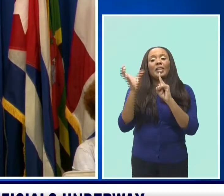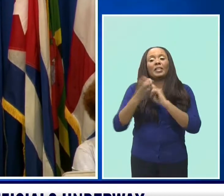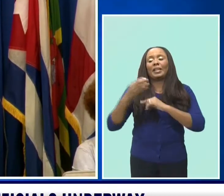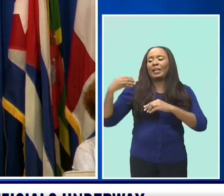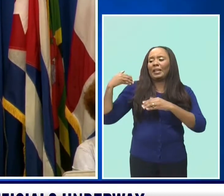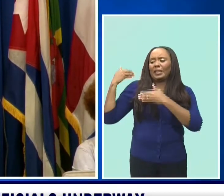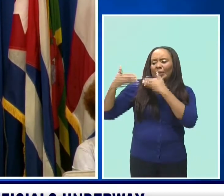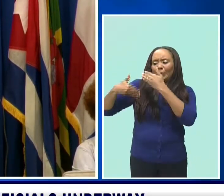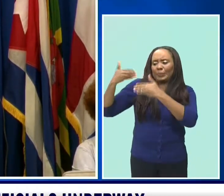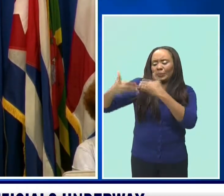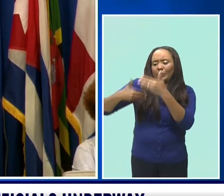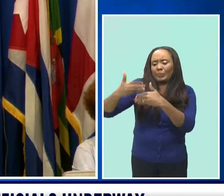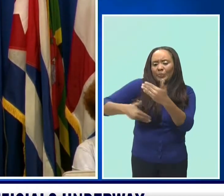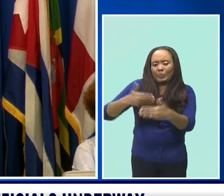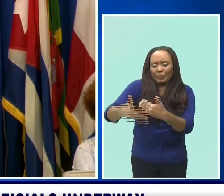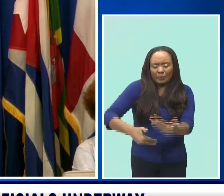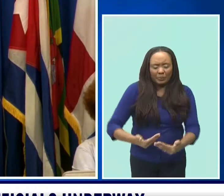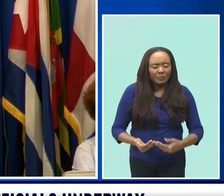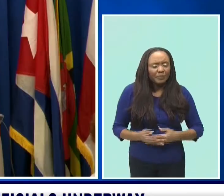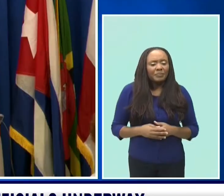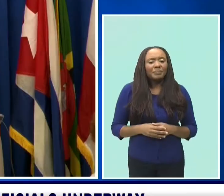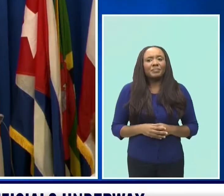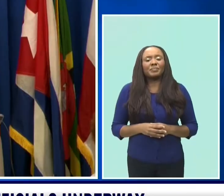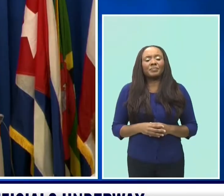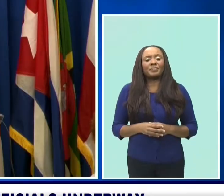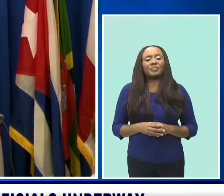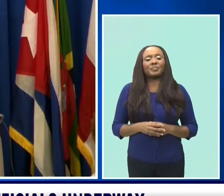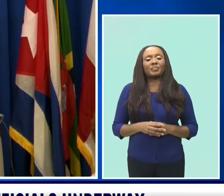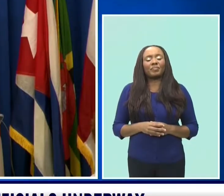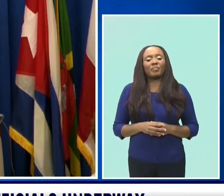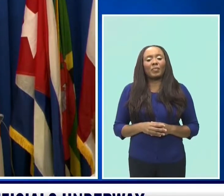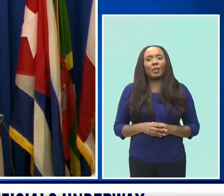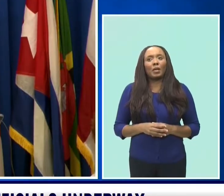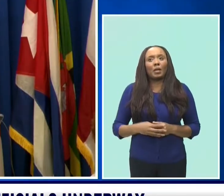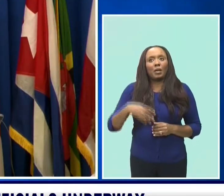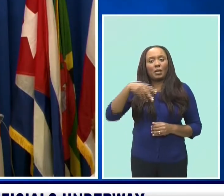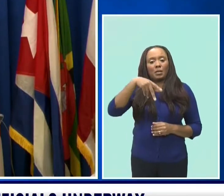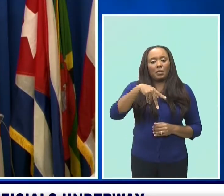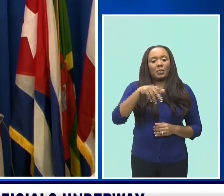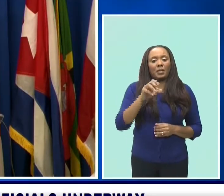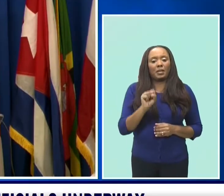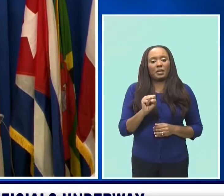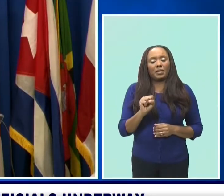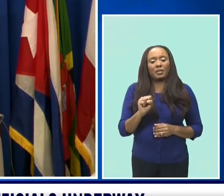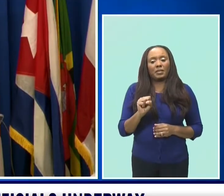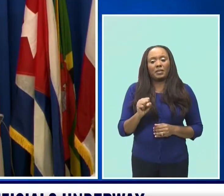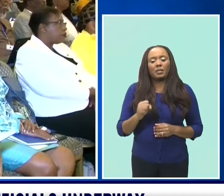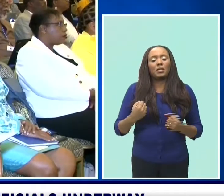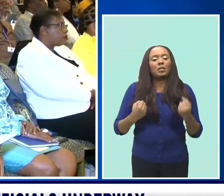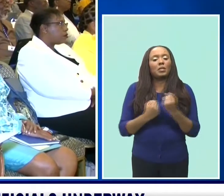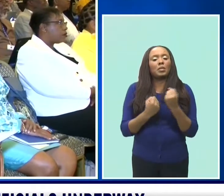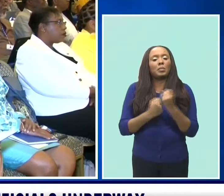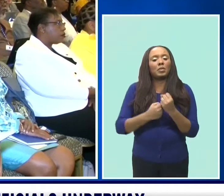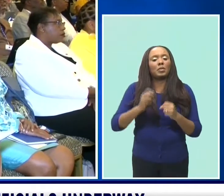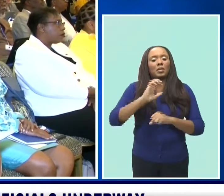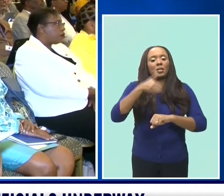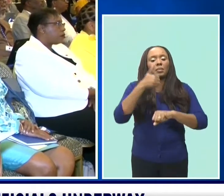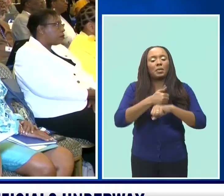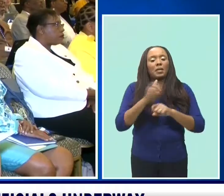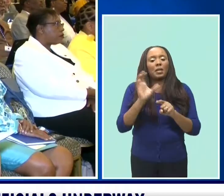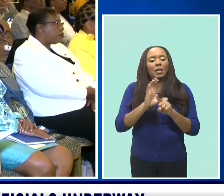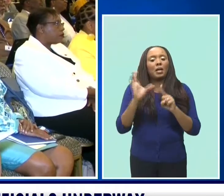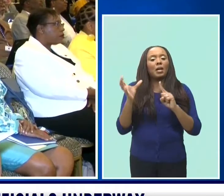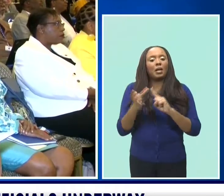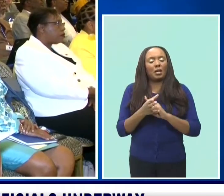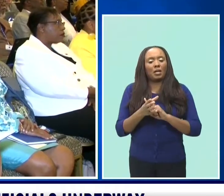and most importantly, our people. Meantime, Permanent Secretary Jehu Wiltshire supports the creation of a cultural